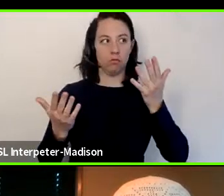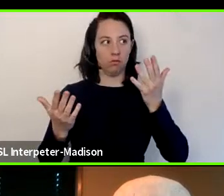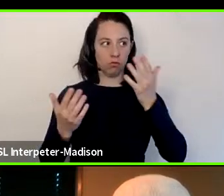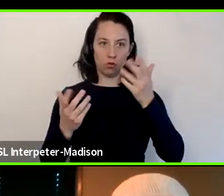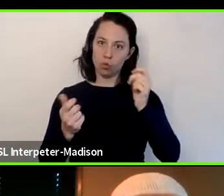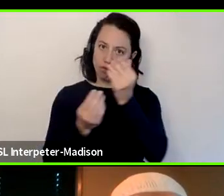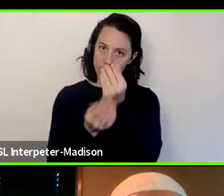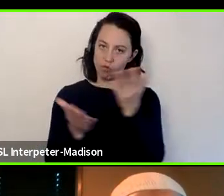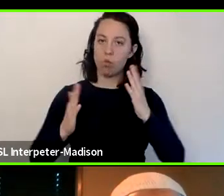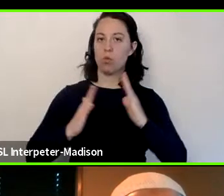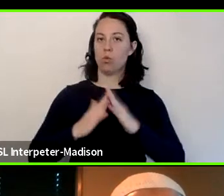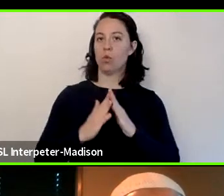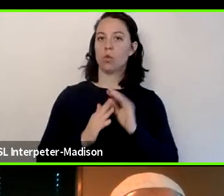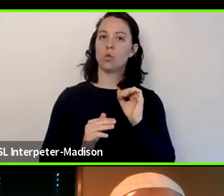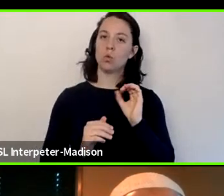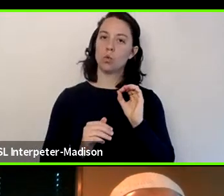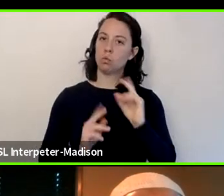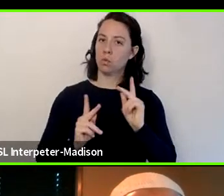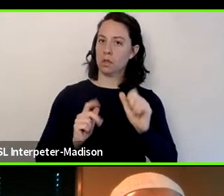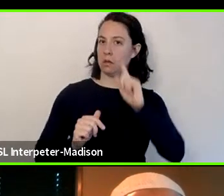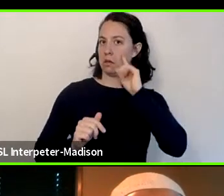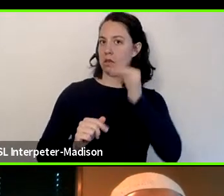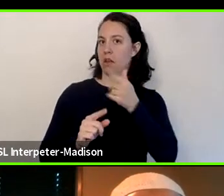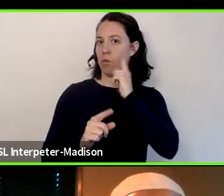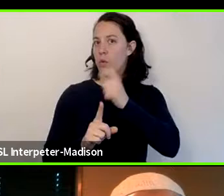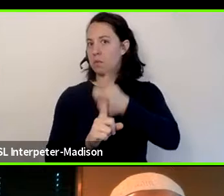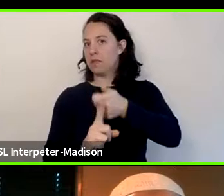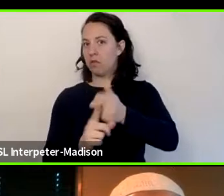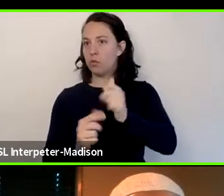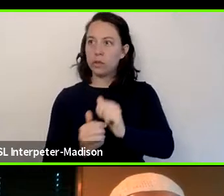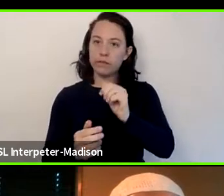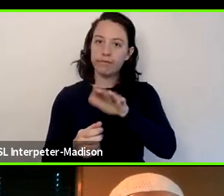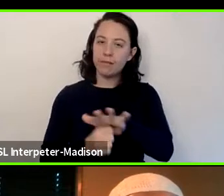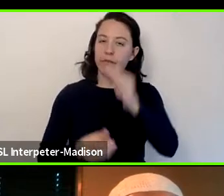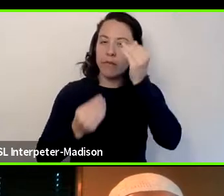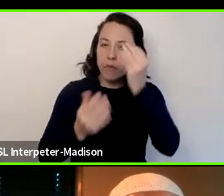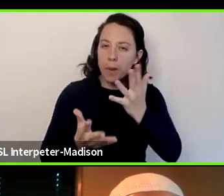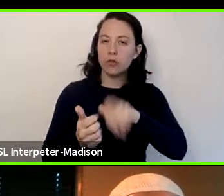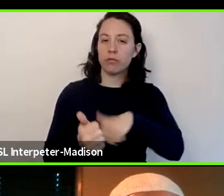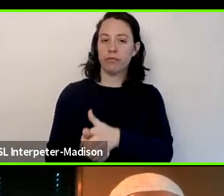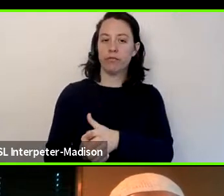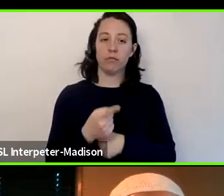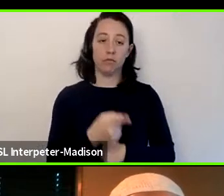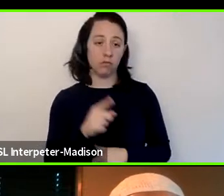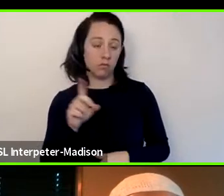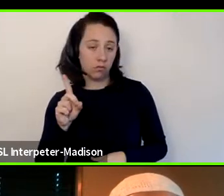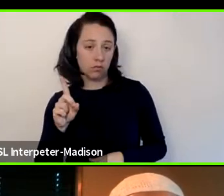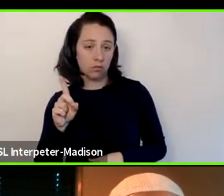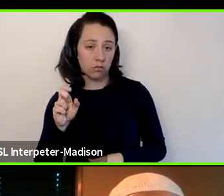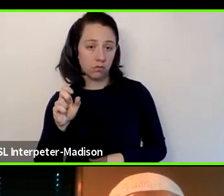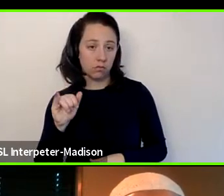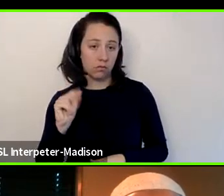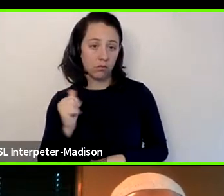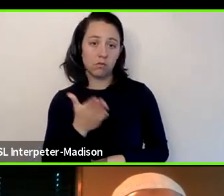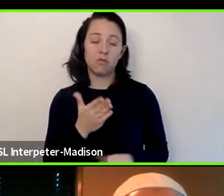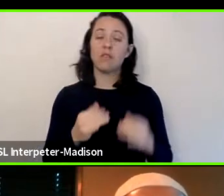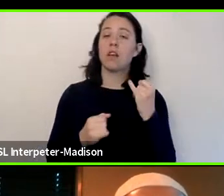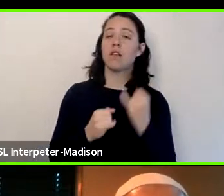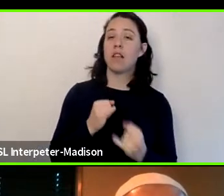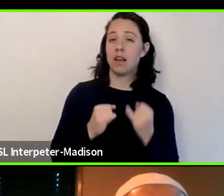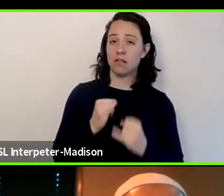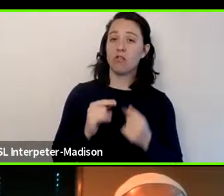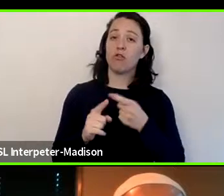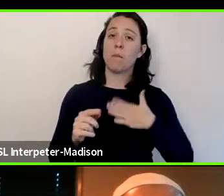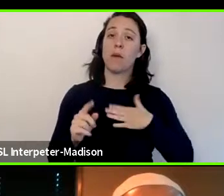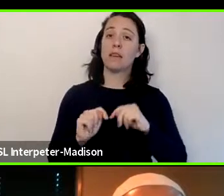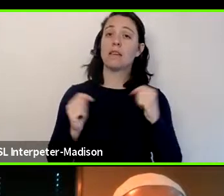decisions. Any additional input, Dina? Yes? Just last one, from the team that I manage,